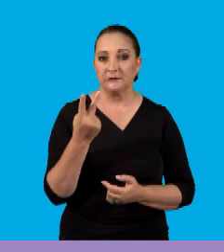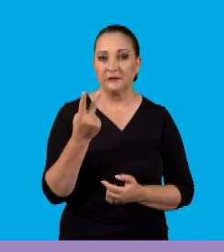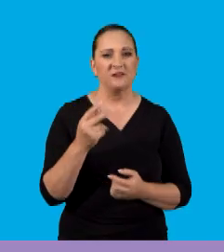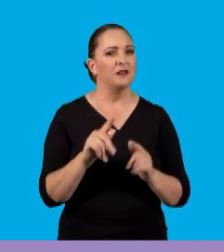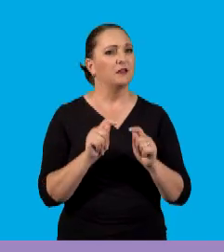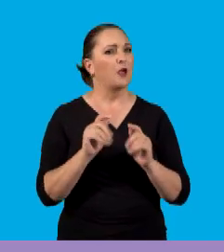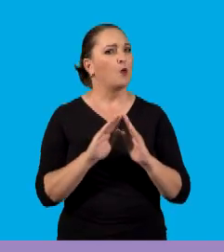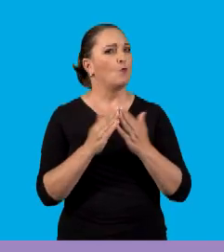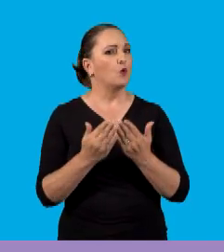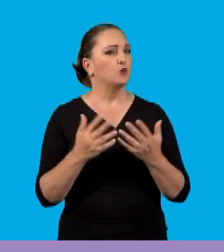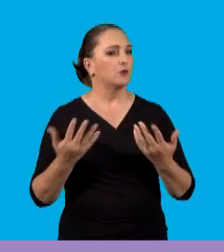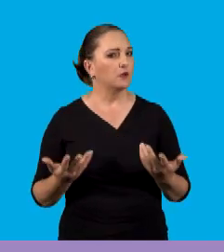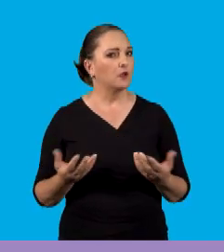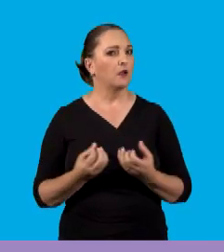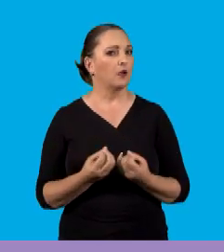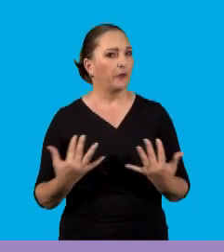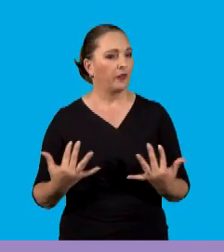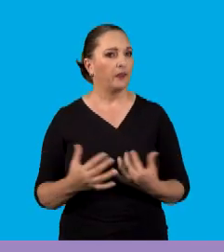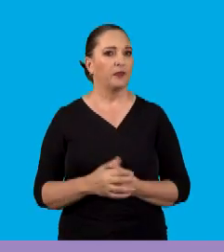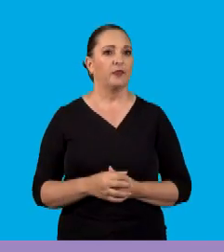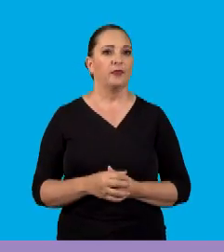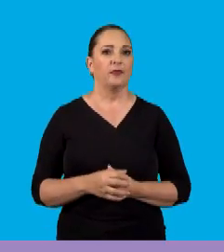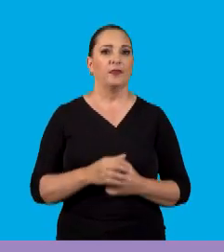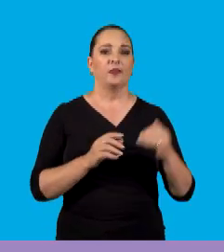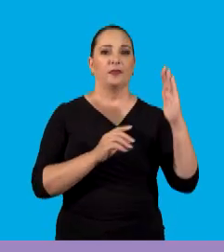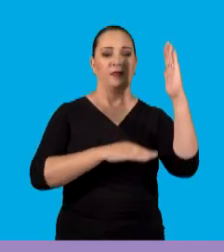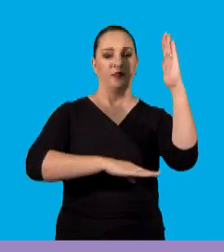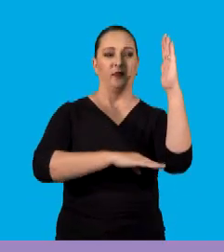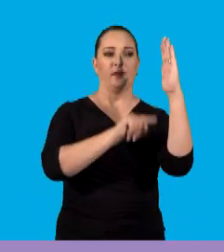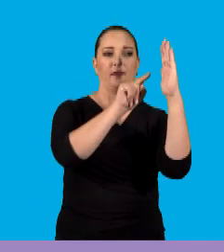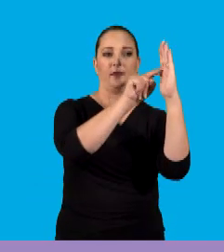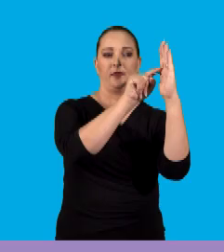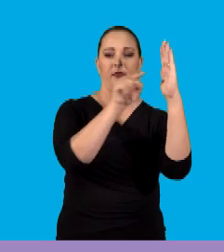textbooks, we can see that the grade 9s received